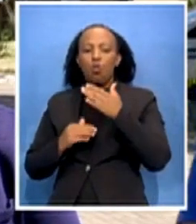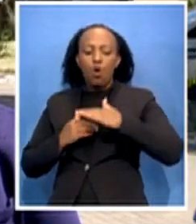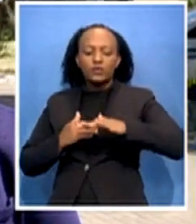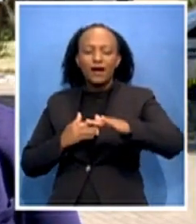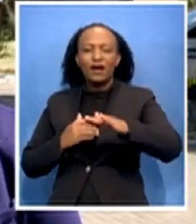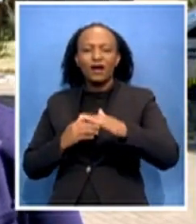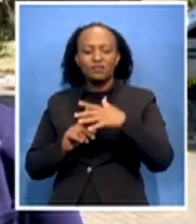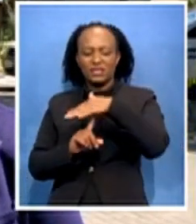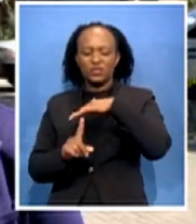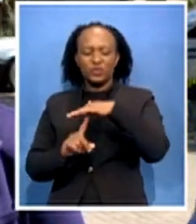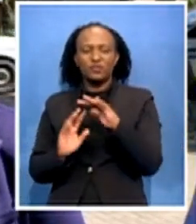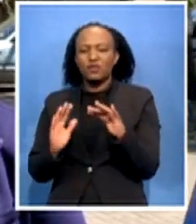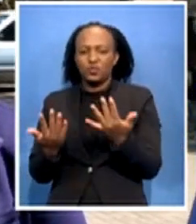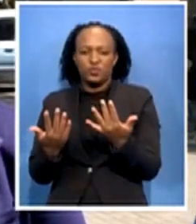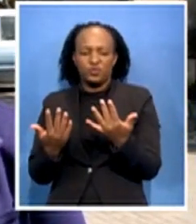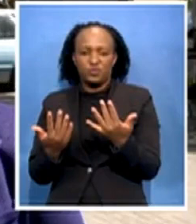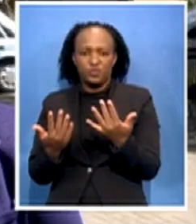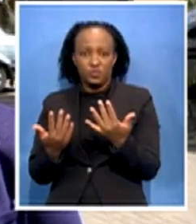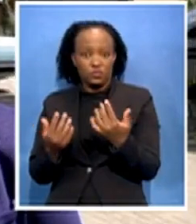any resolutions?